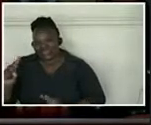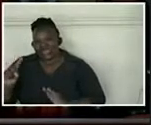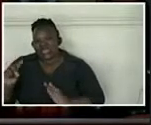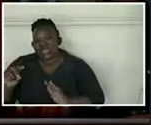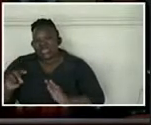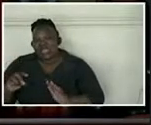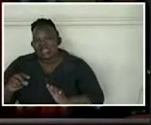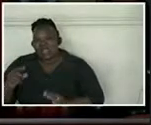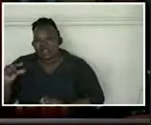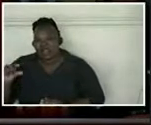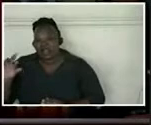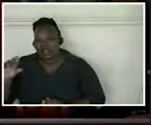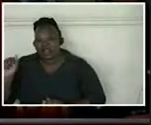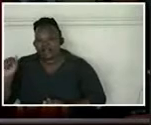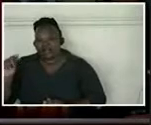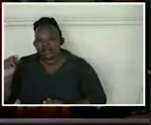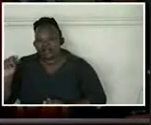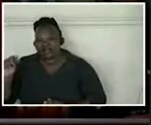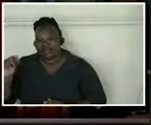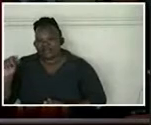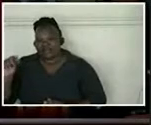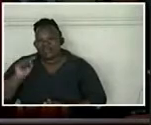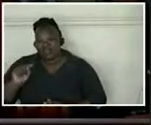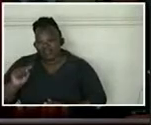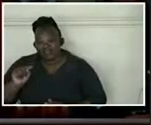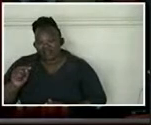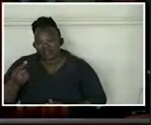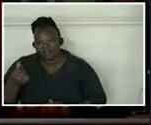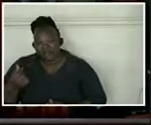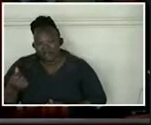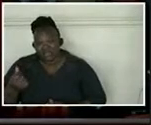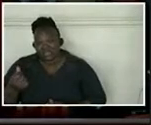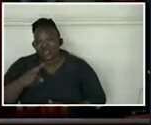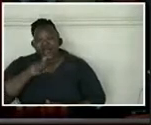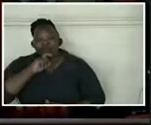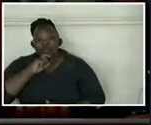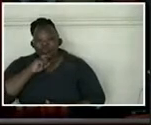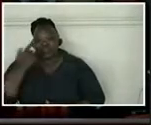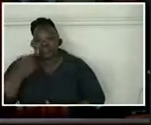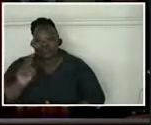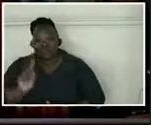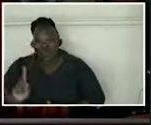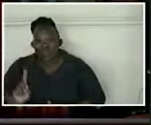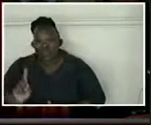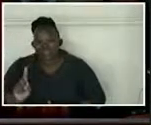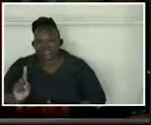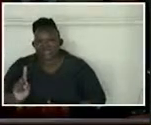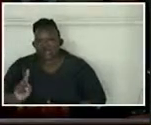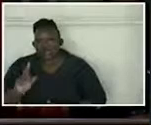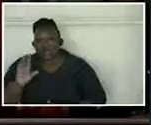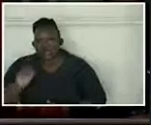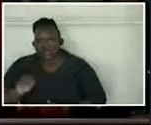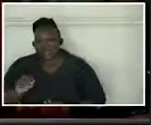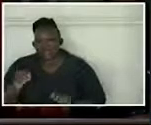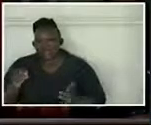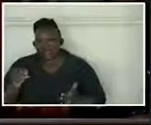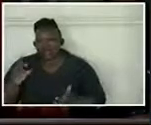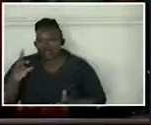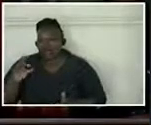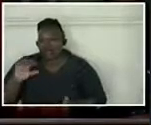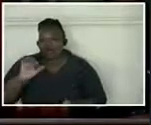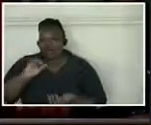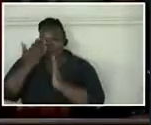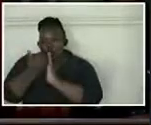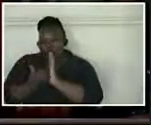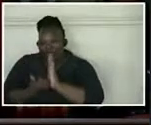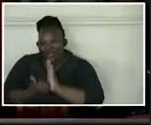committee also noted that this grant funding is to be utilized for the hosting of the sports programs and events procurement of